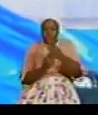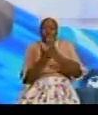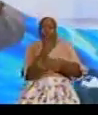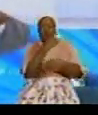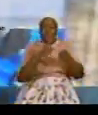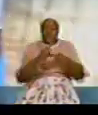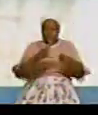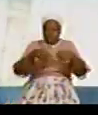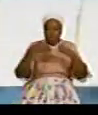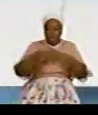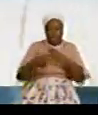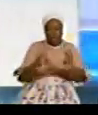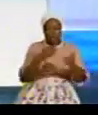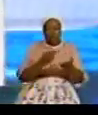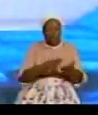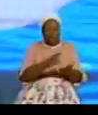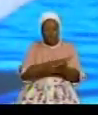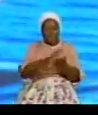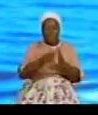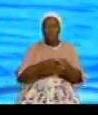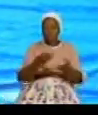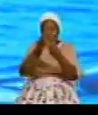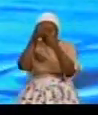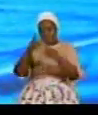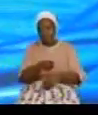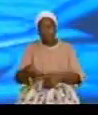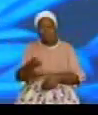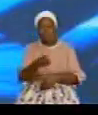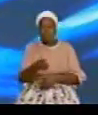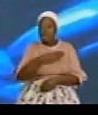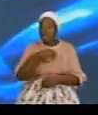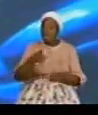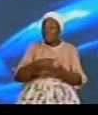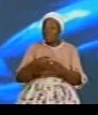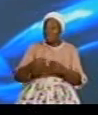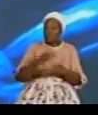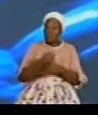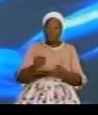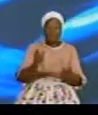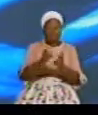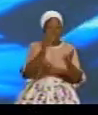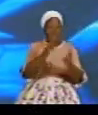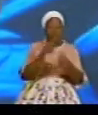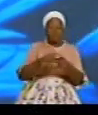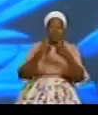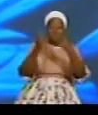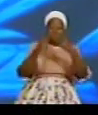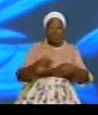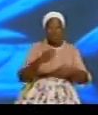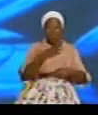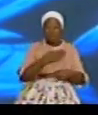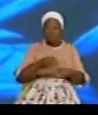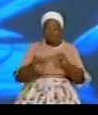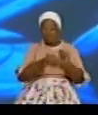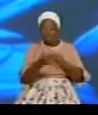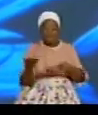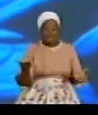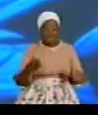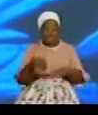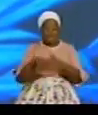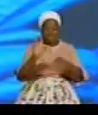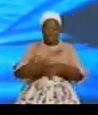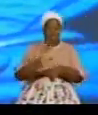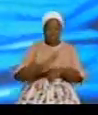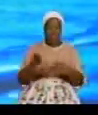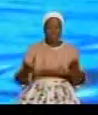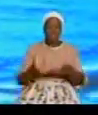righteousness, obey them. And when we, you know, if you are selected to come and, you know, do anything in the service of the